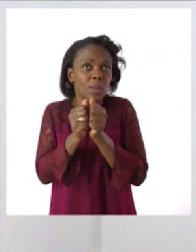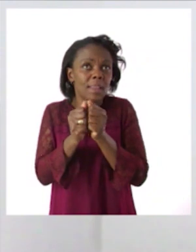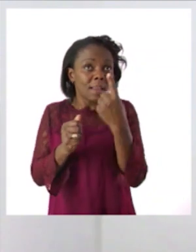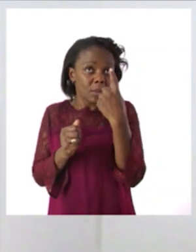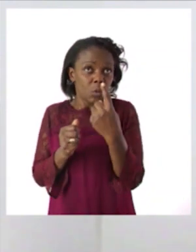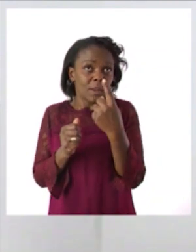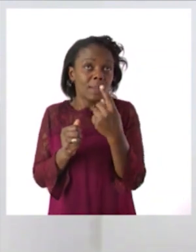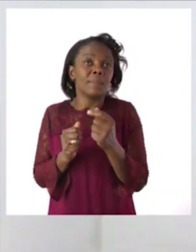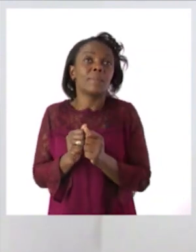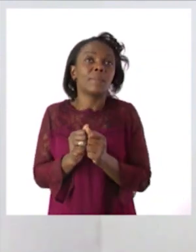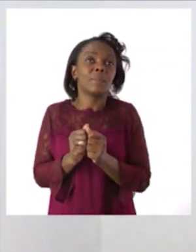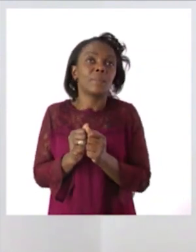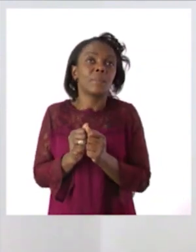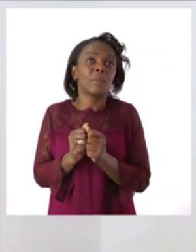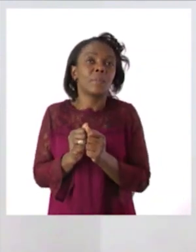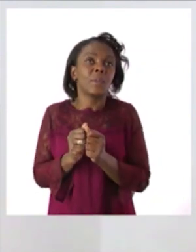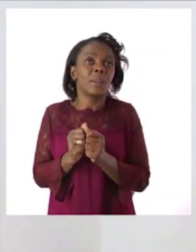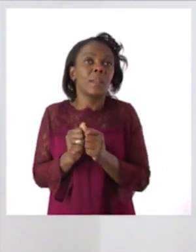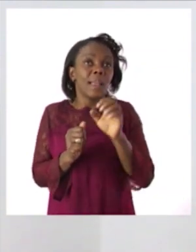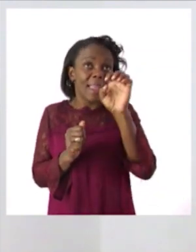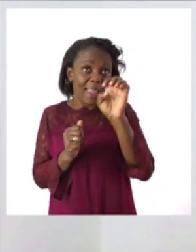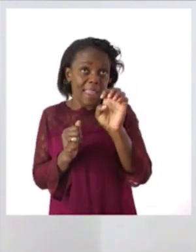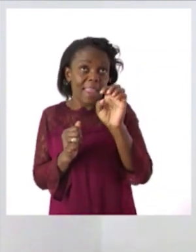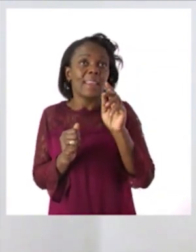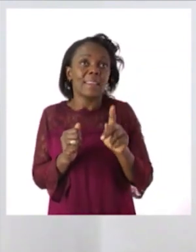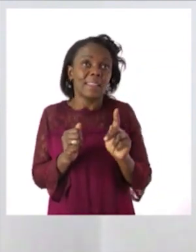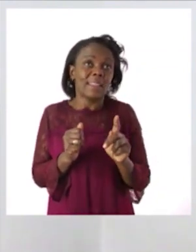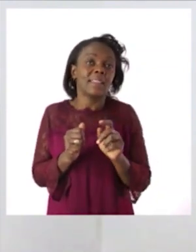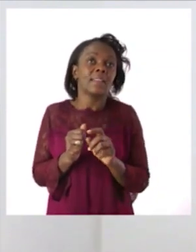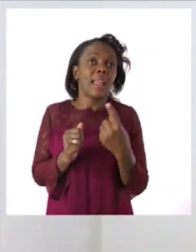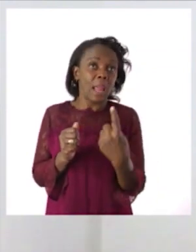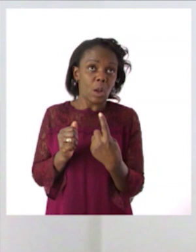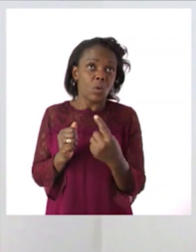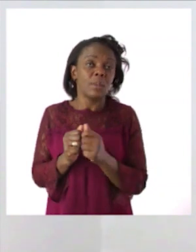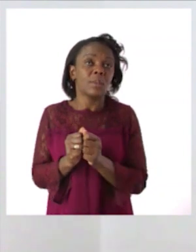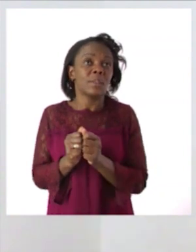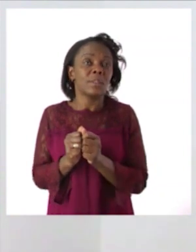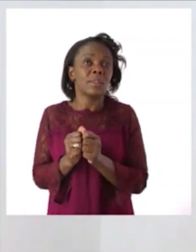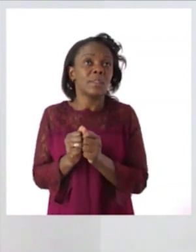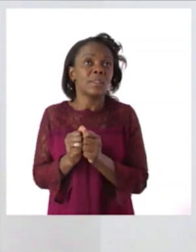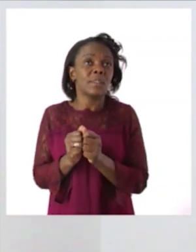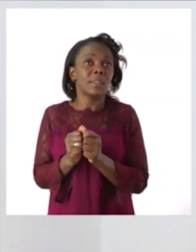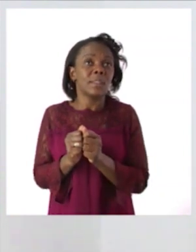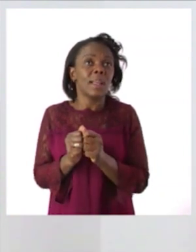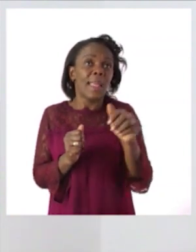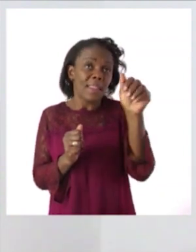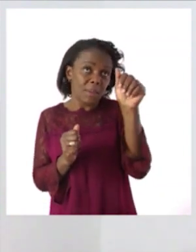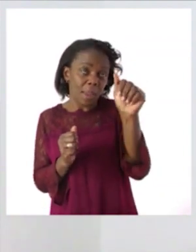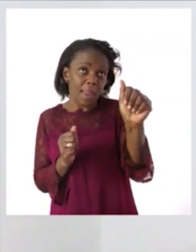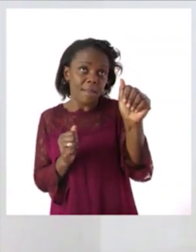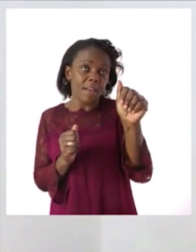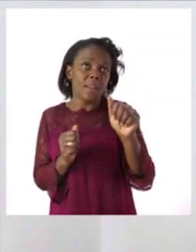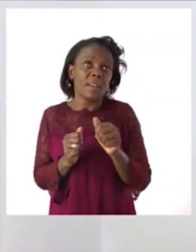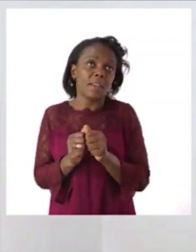it's standing alone. And then we have another A there. It's standing alone. And we have the A of an